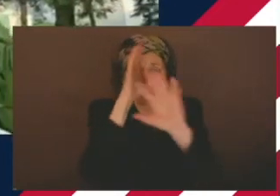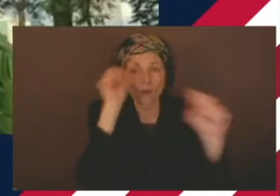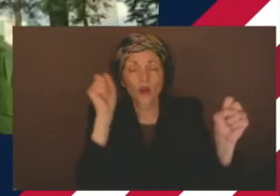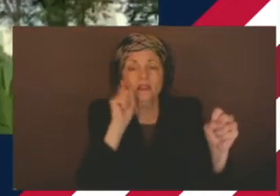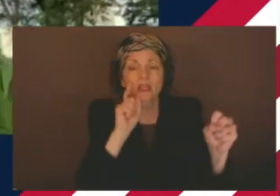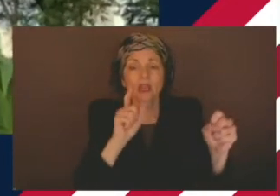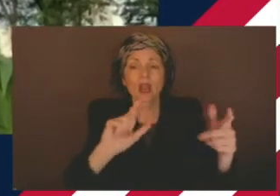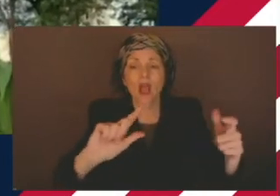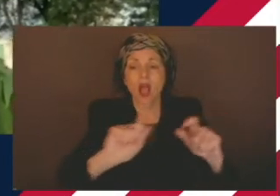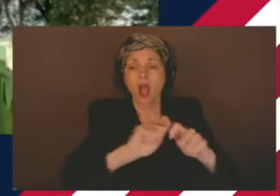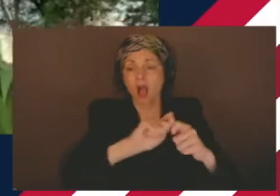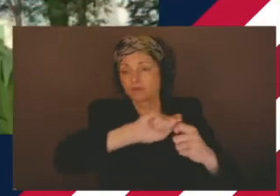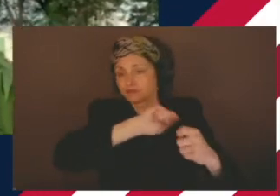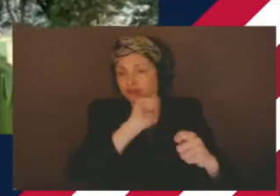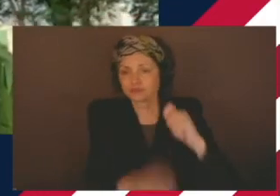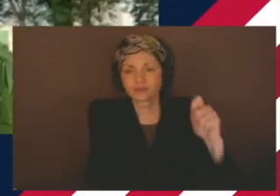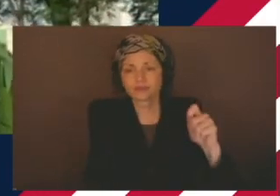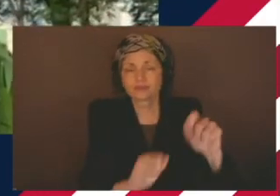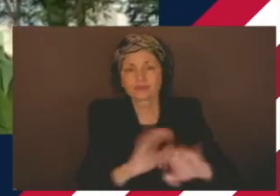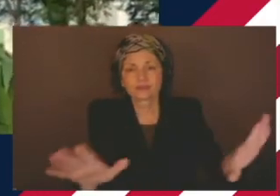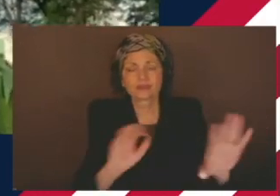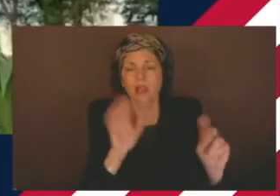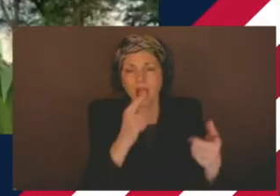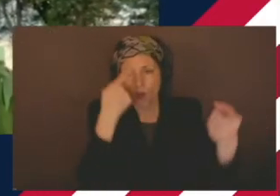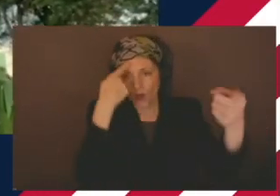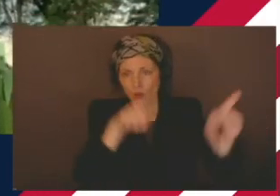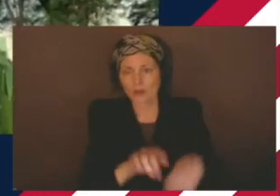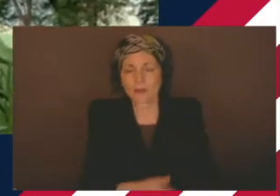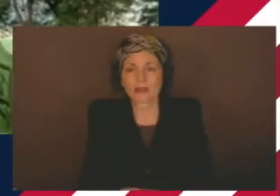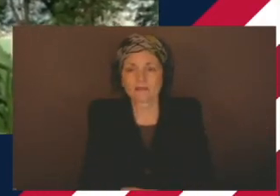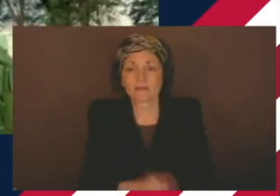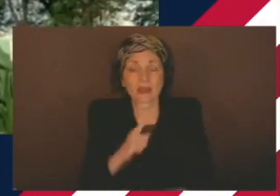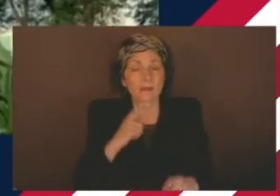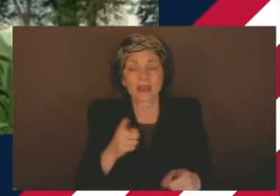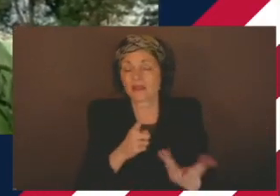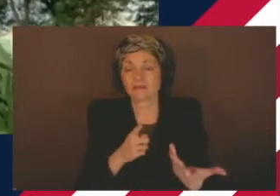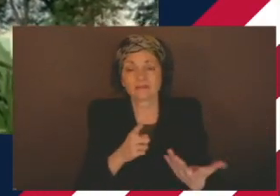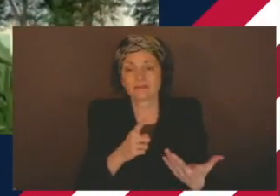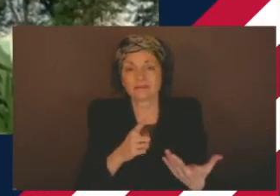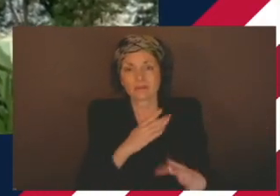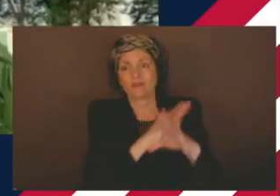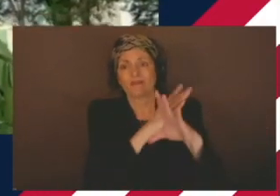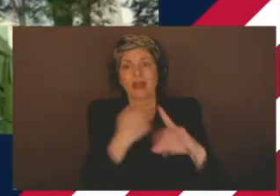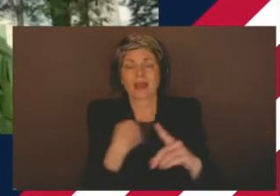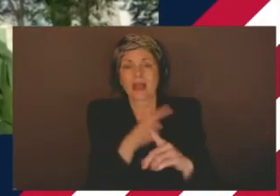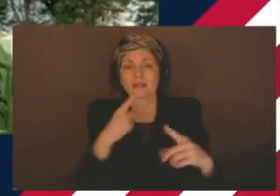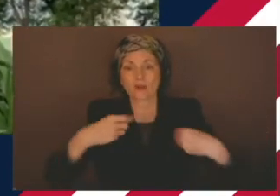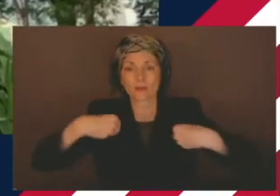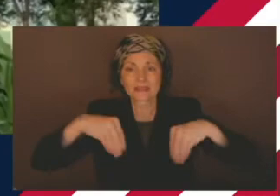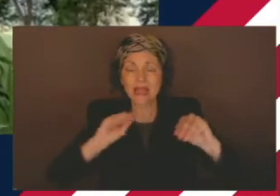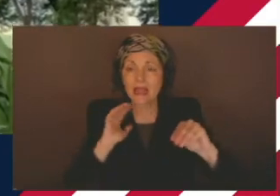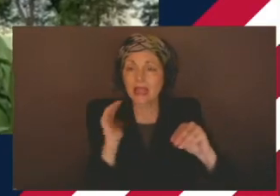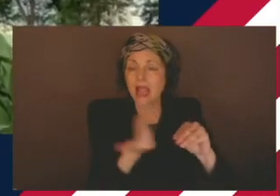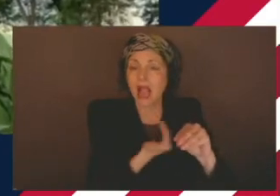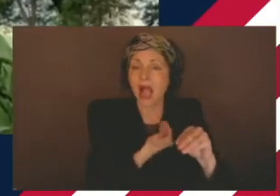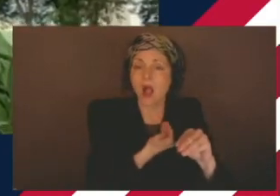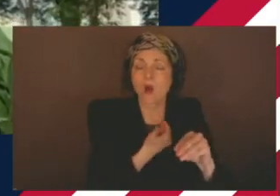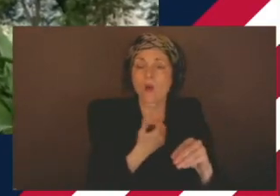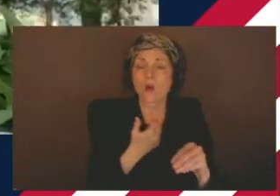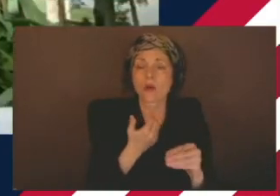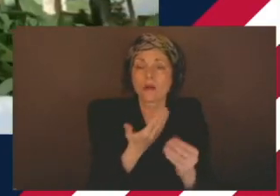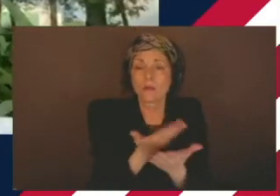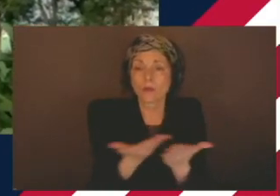to sell our products, corn, soybeans, livestock, and be a part of a global